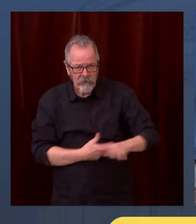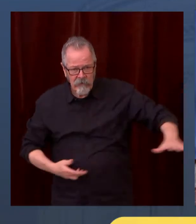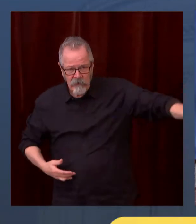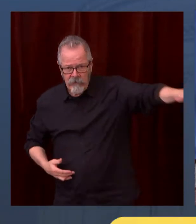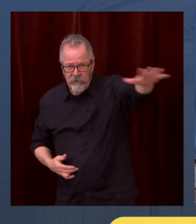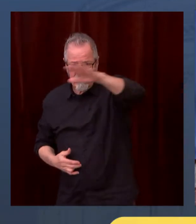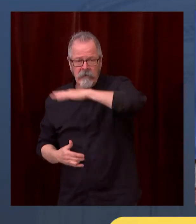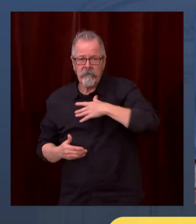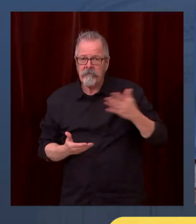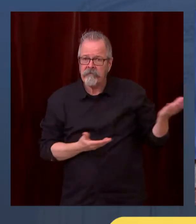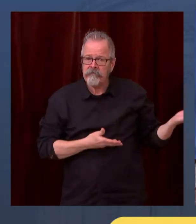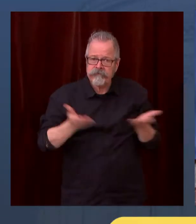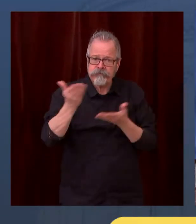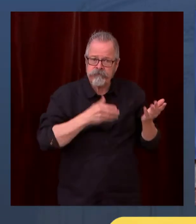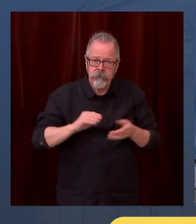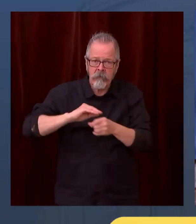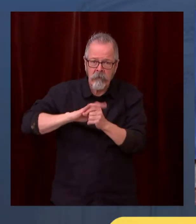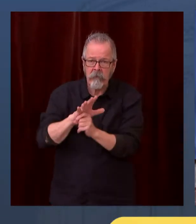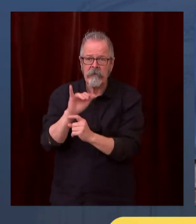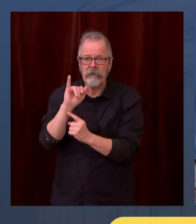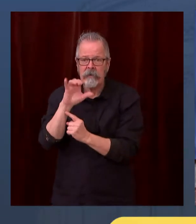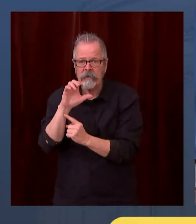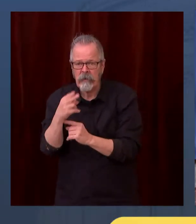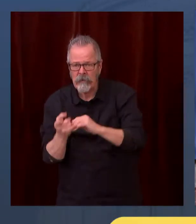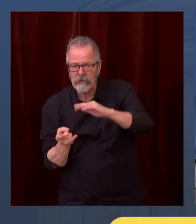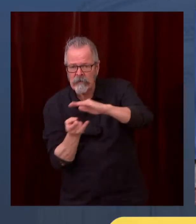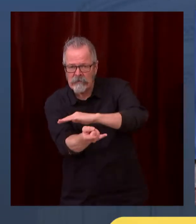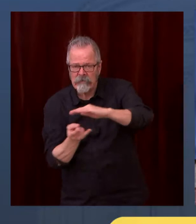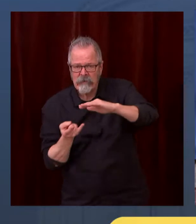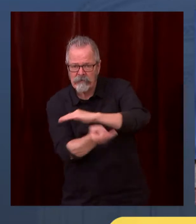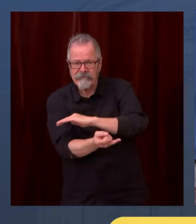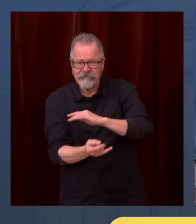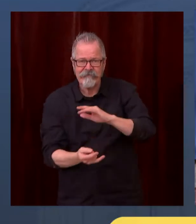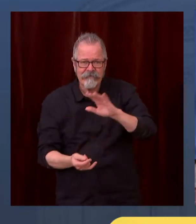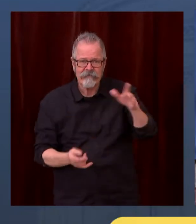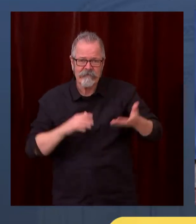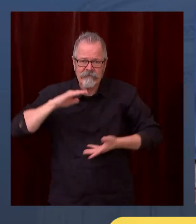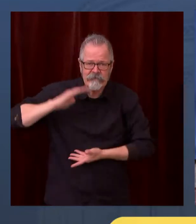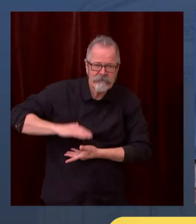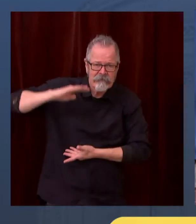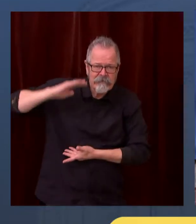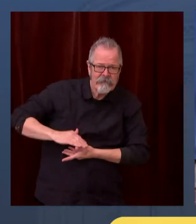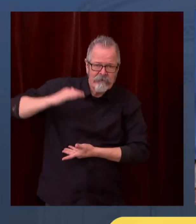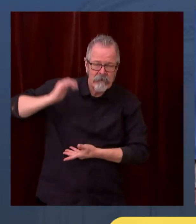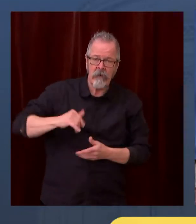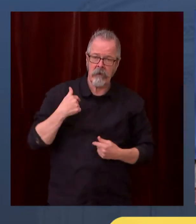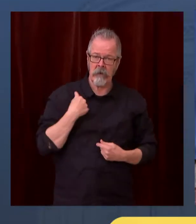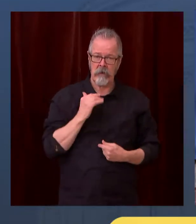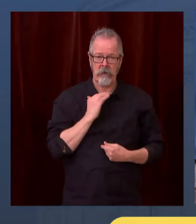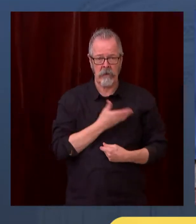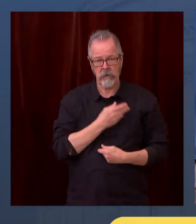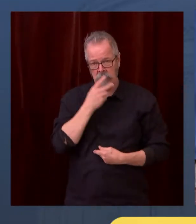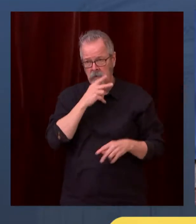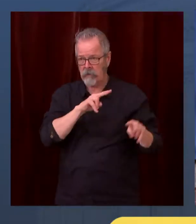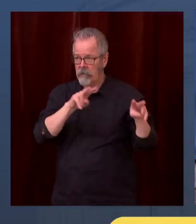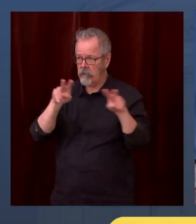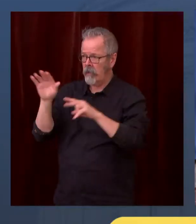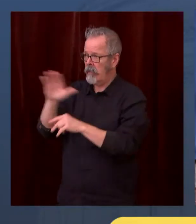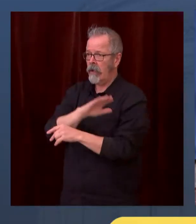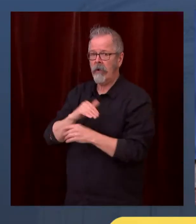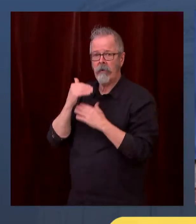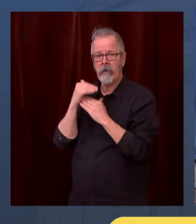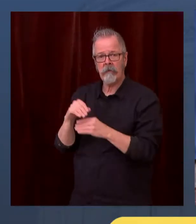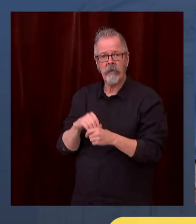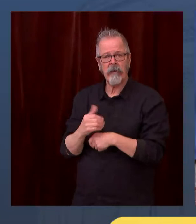hospitalizations and ICU capacity. And because our medical systems are not limited to counties, they are interwoven